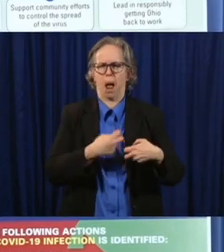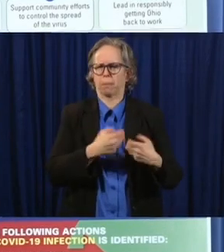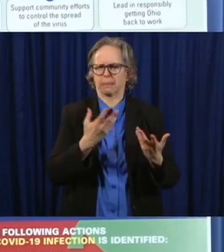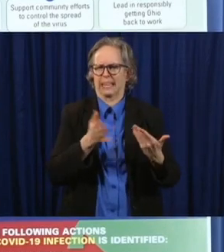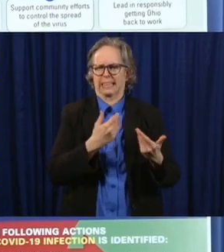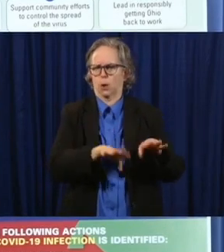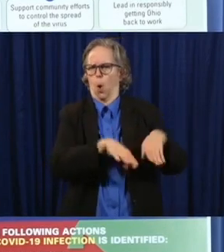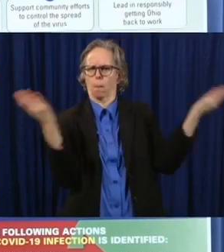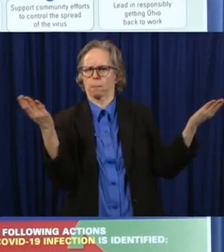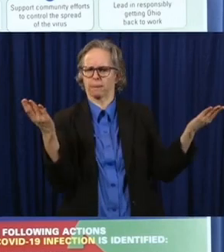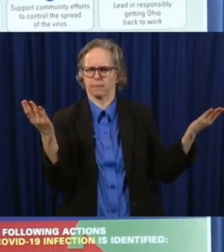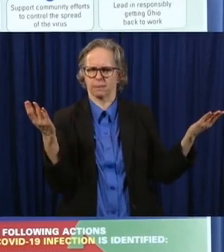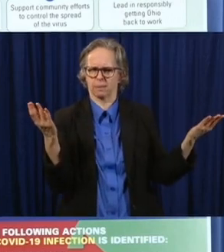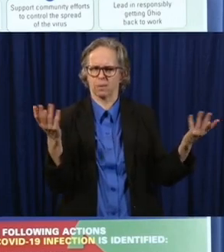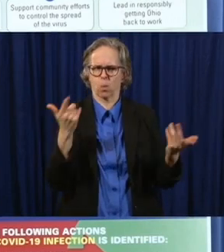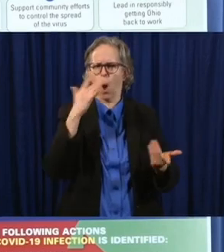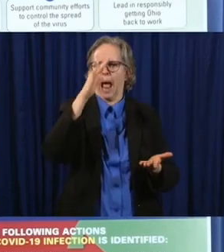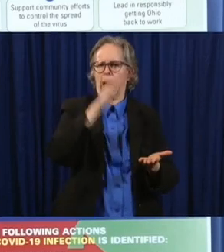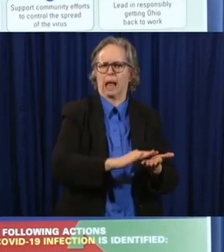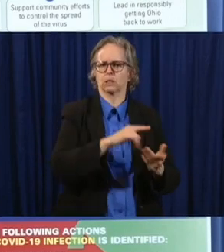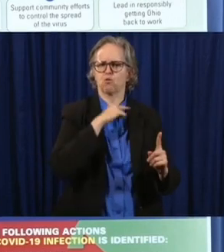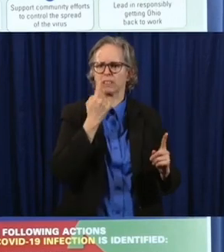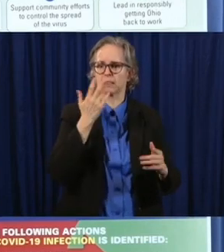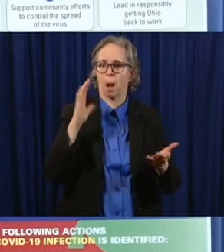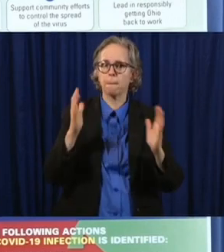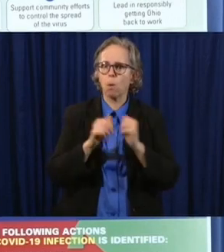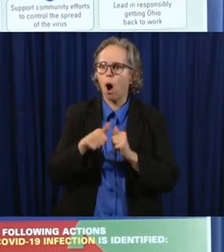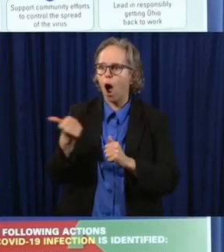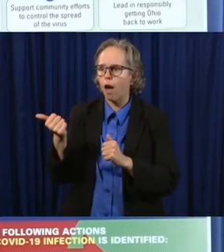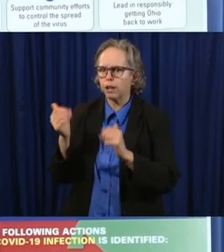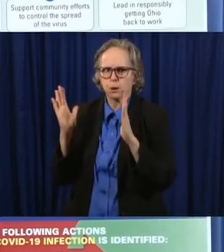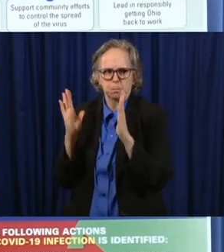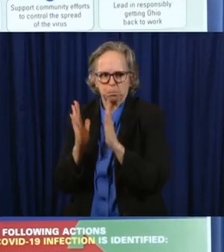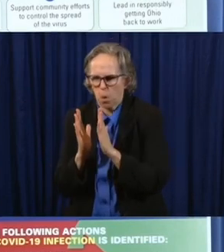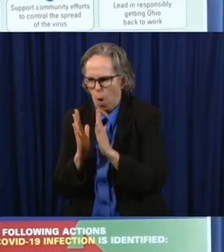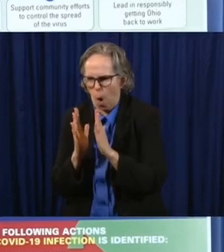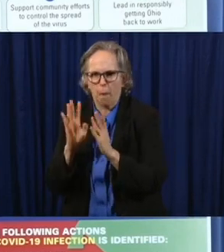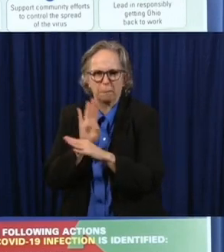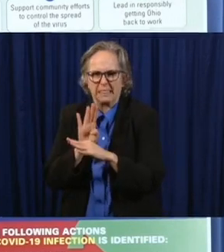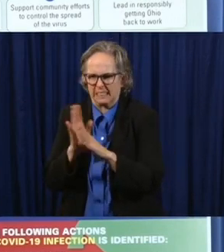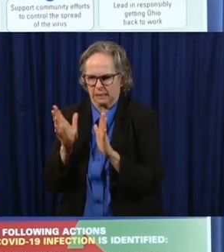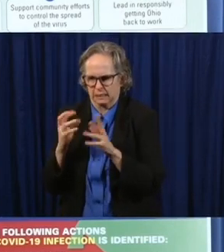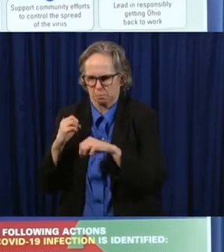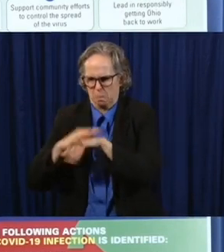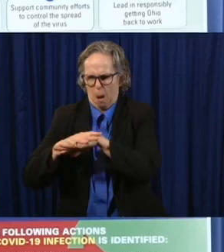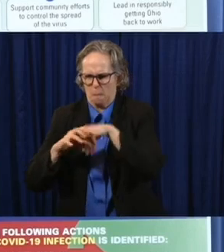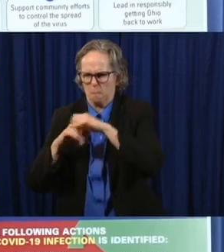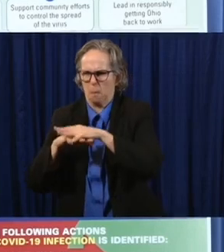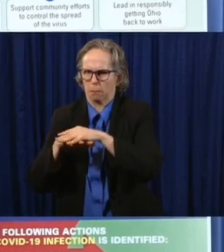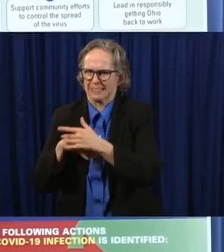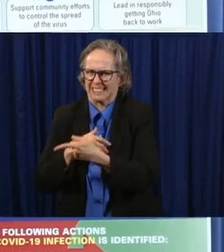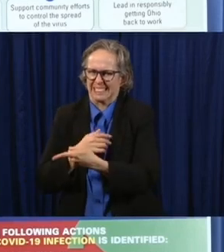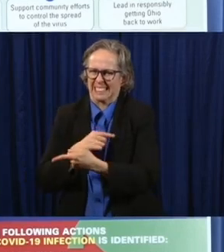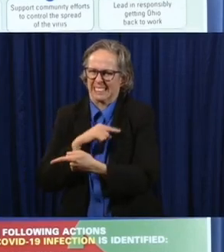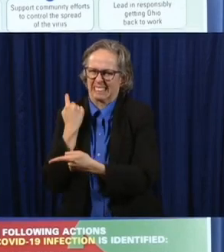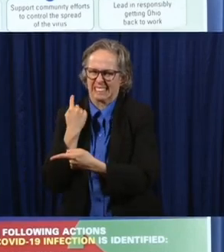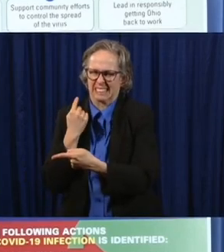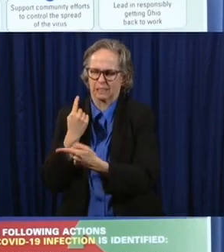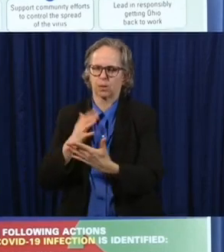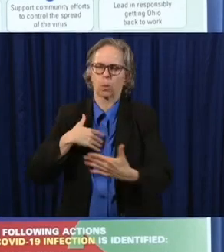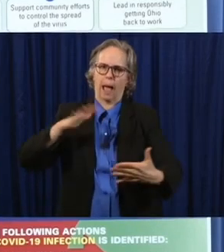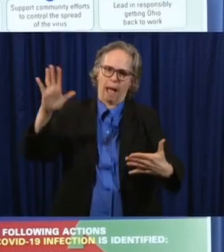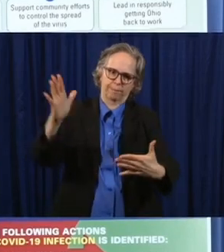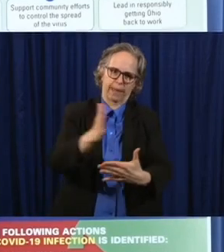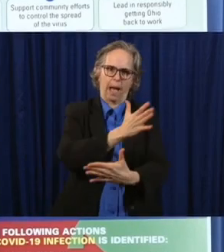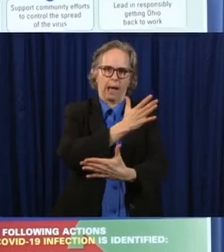that's less of a risk than some other retail. And what we went through was a situation where we needed to keep